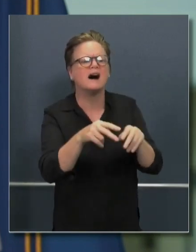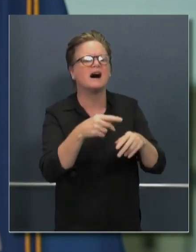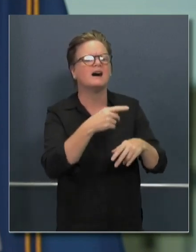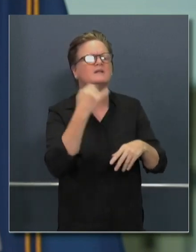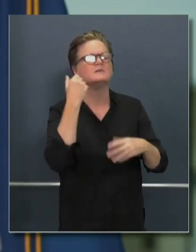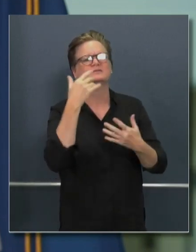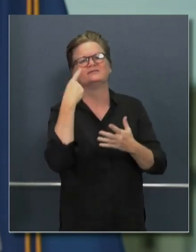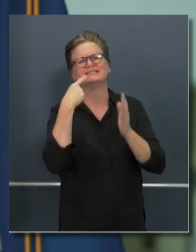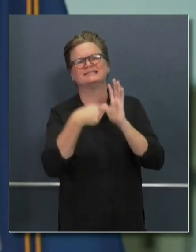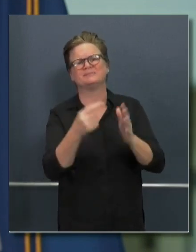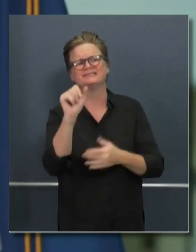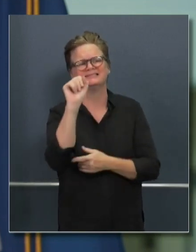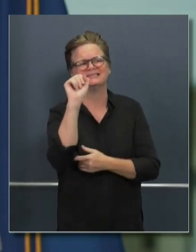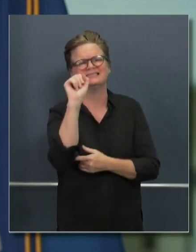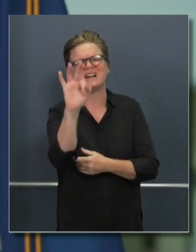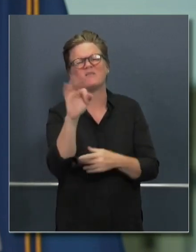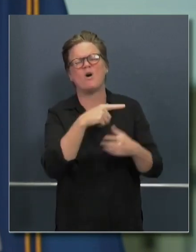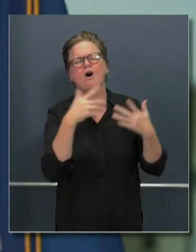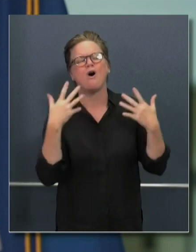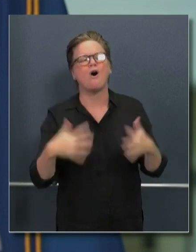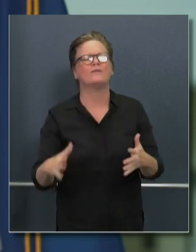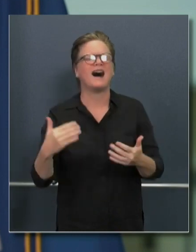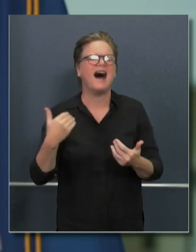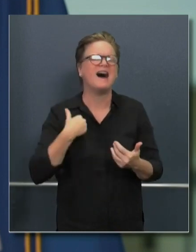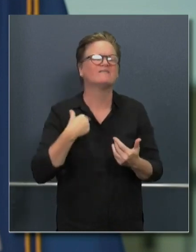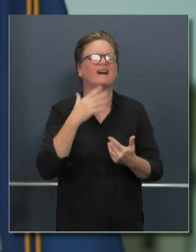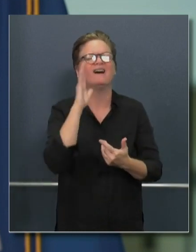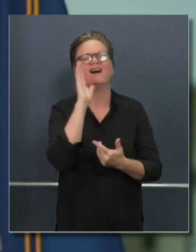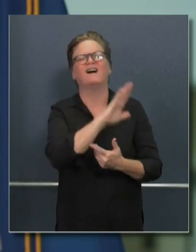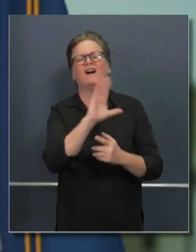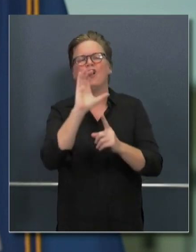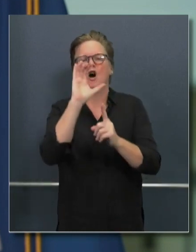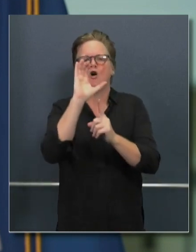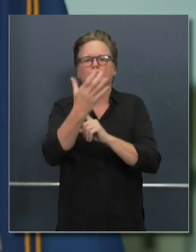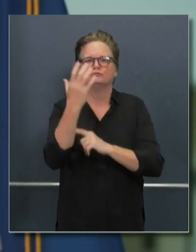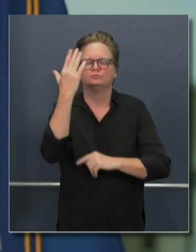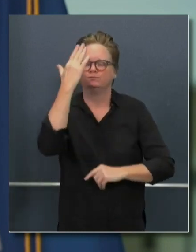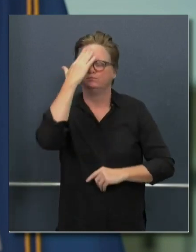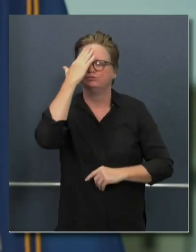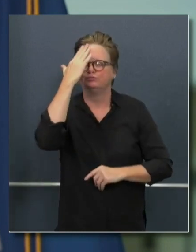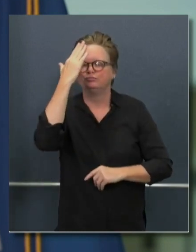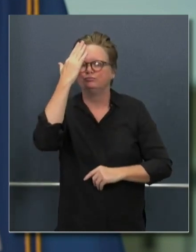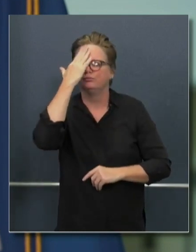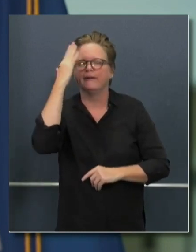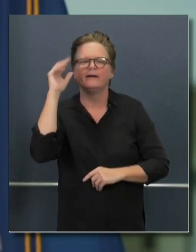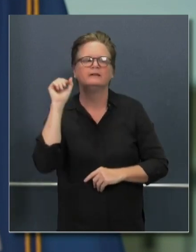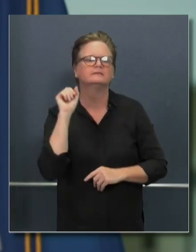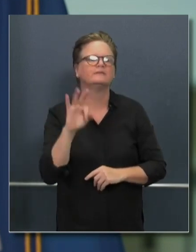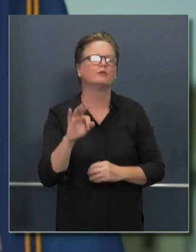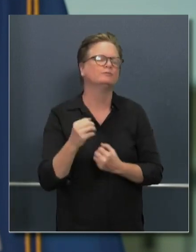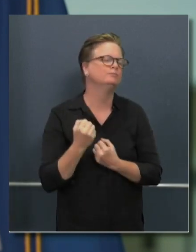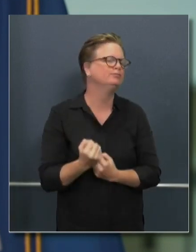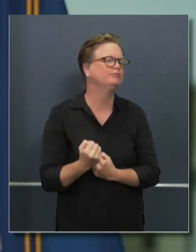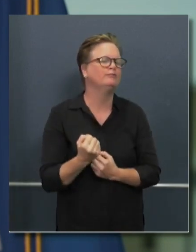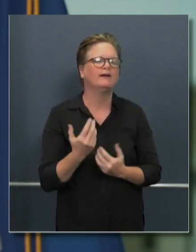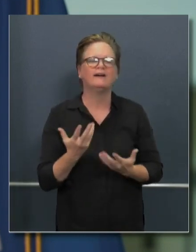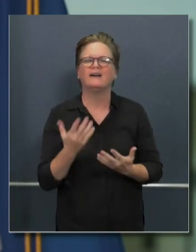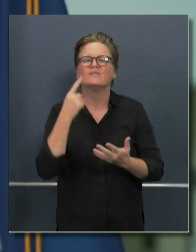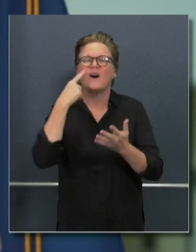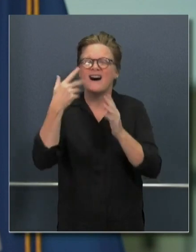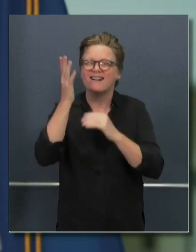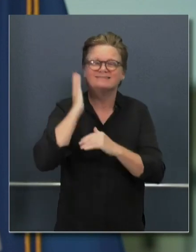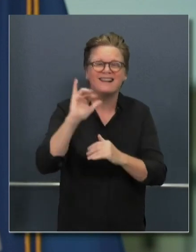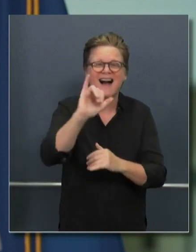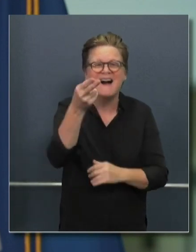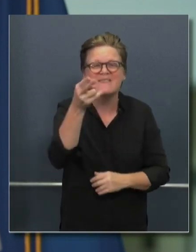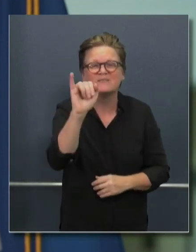very culturally competent, enriched contact tracing system for HIV and AIDS, for measles and